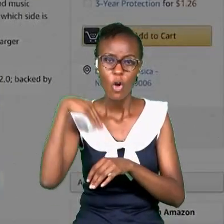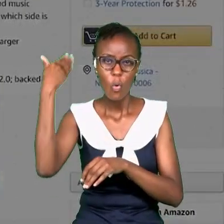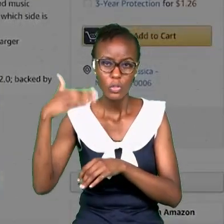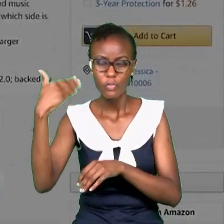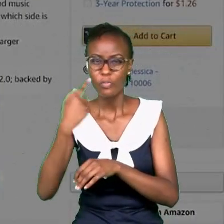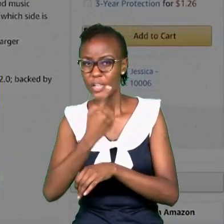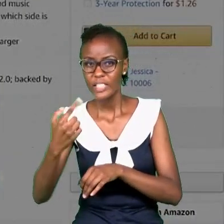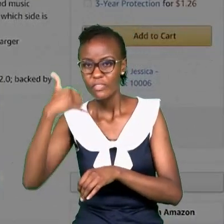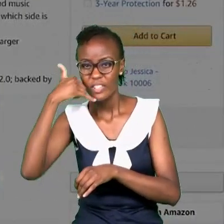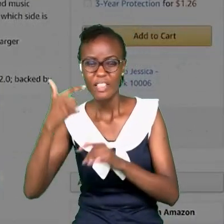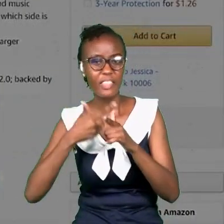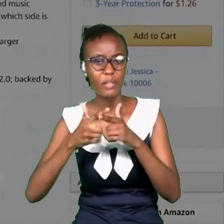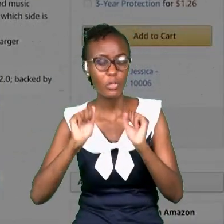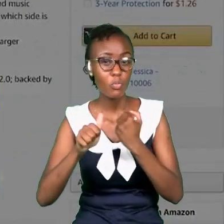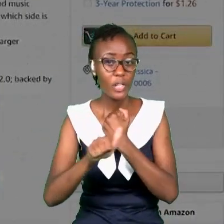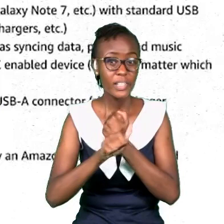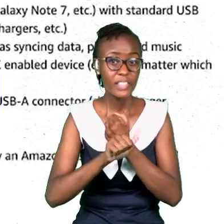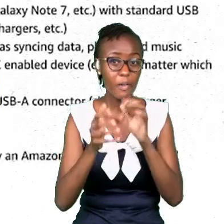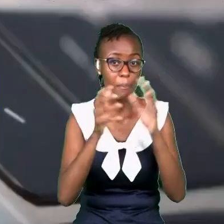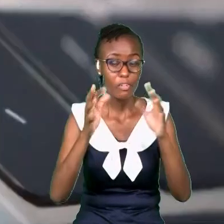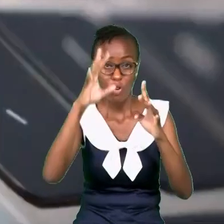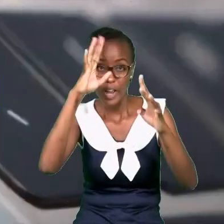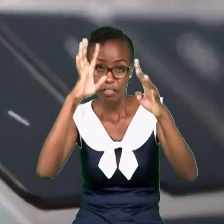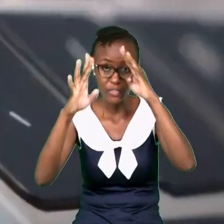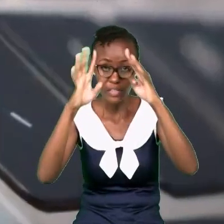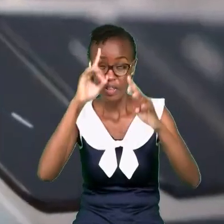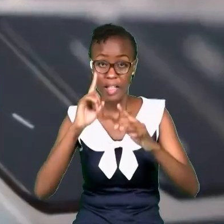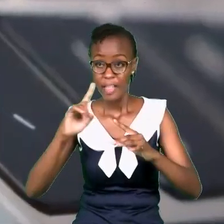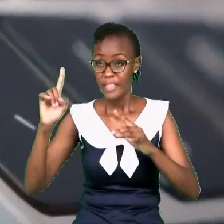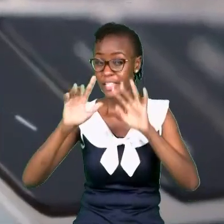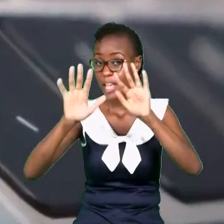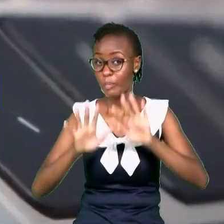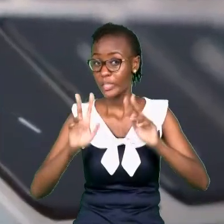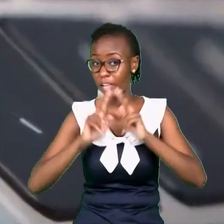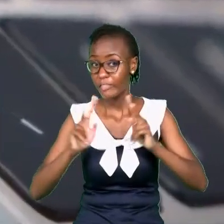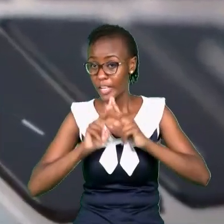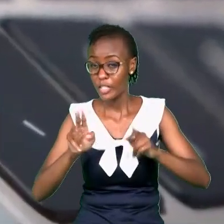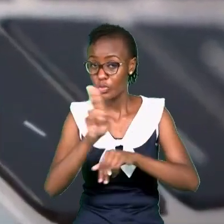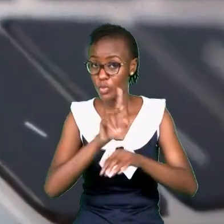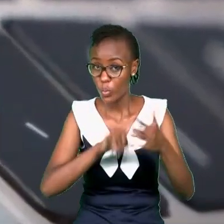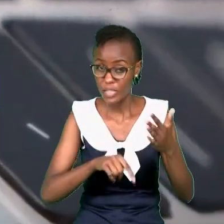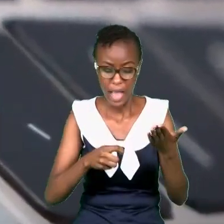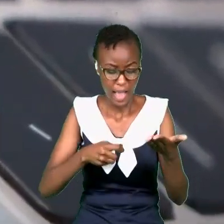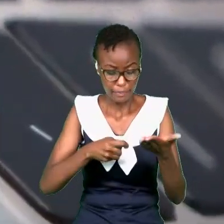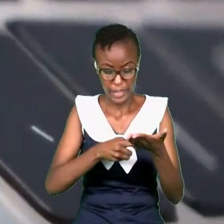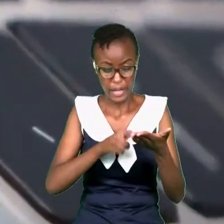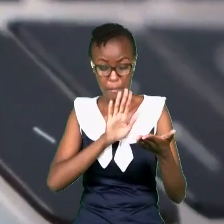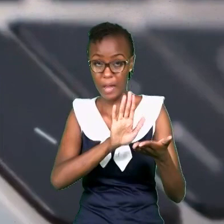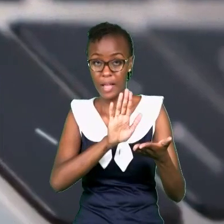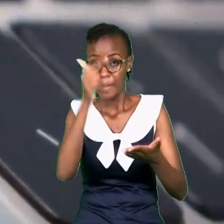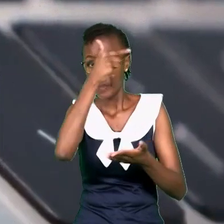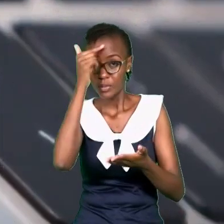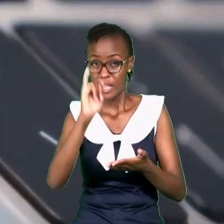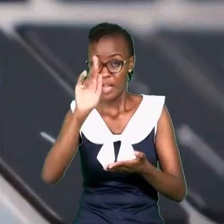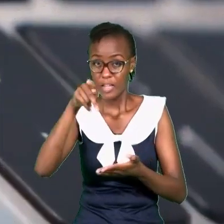harm innovation. The tech giant is the main manufacturer of smartphones, using a custom charging port as its iPhone series uses